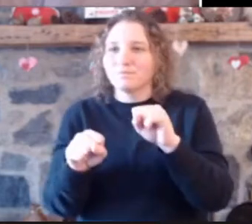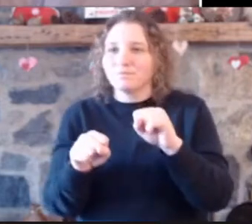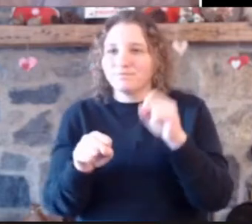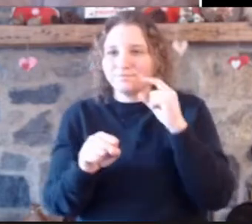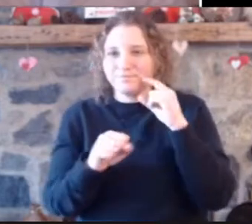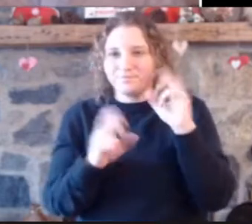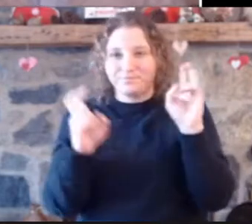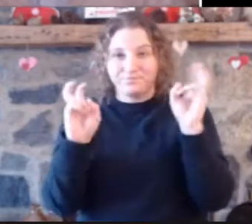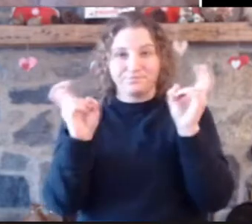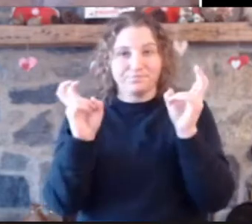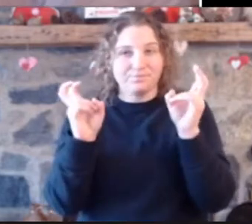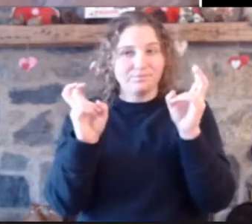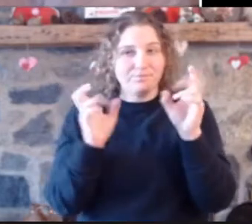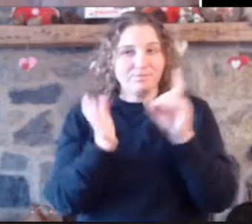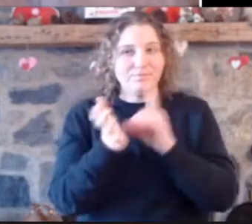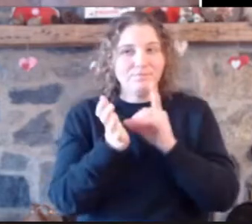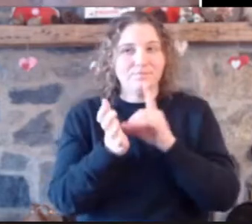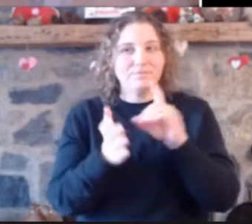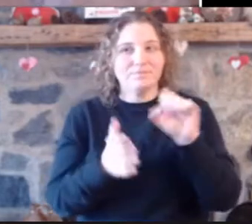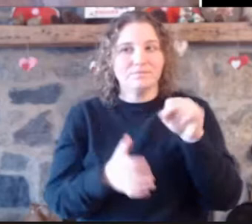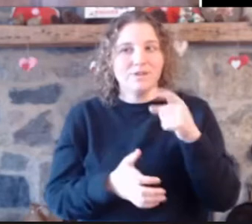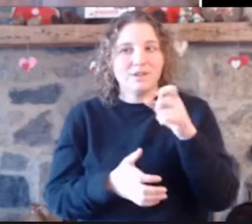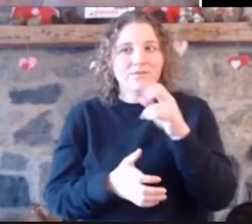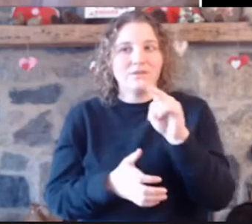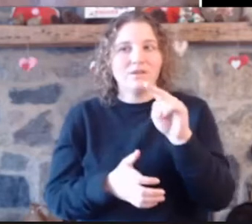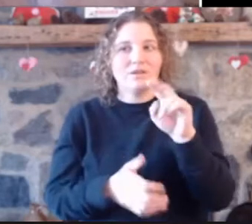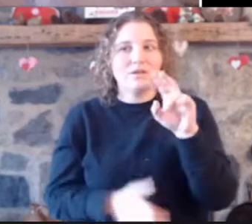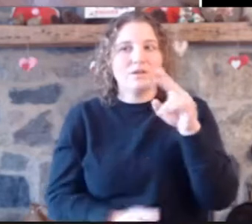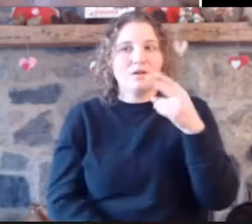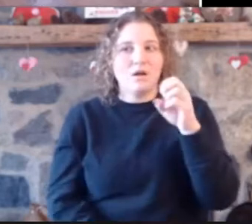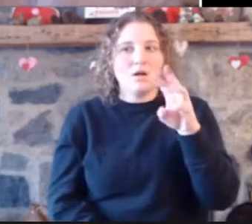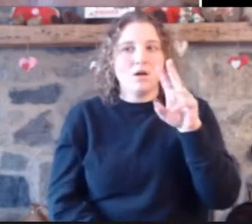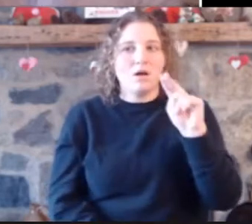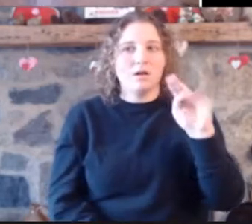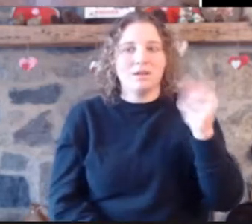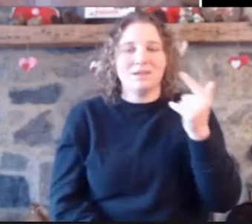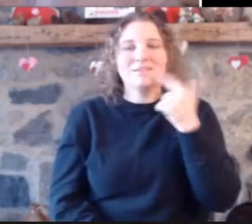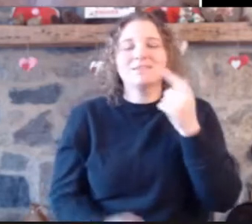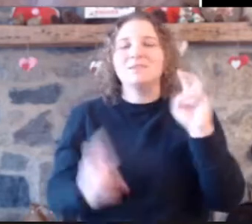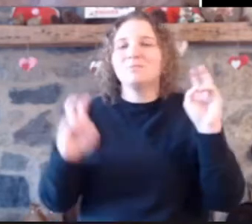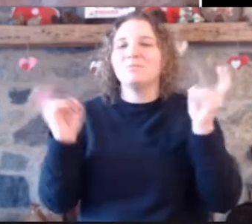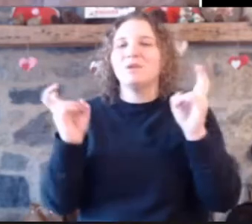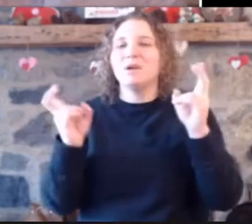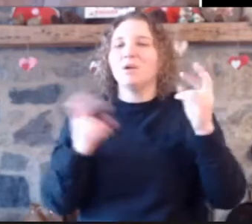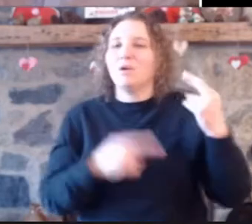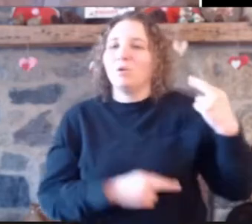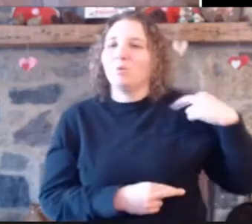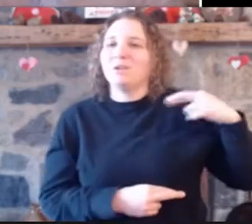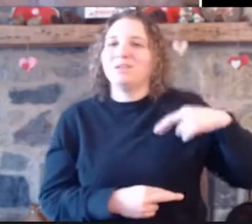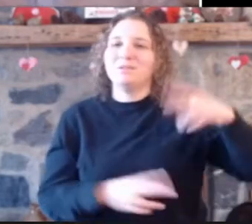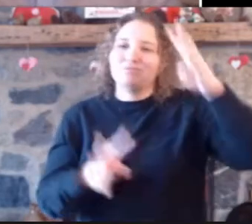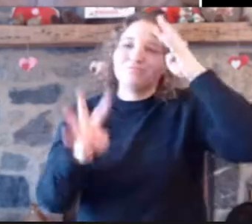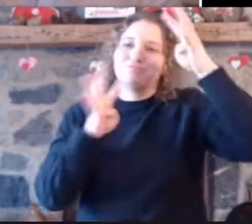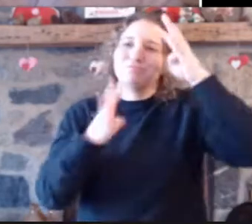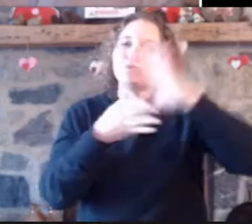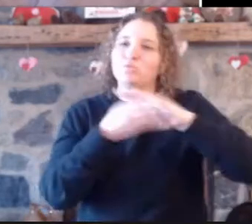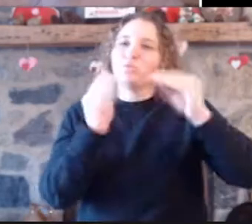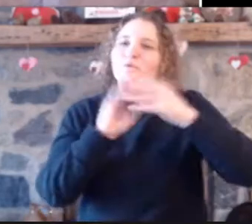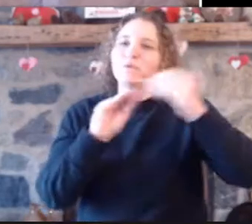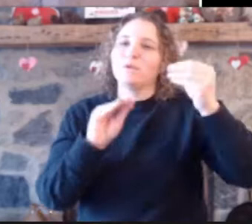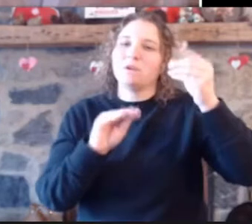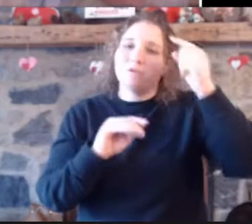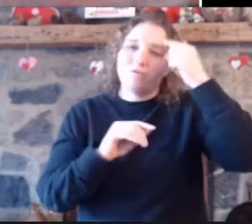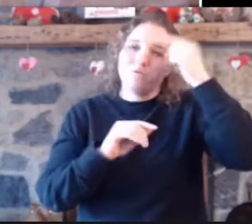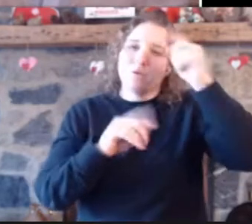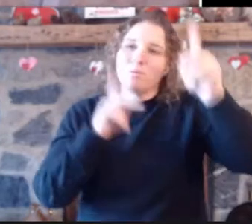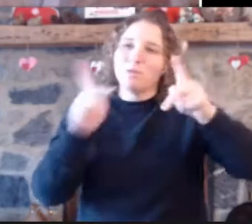Stephen Hawking. Hawking said, quote, "Religion is a fairy story for those afraid of the dark." Lennox